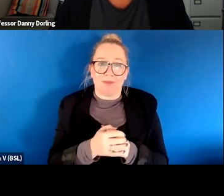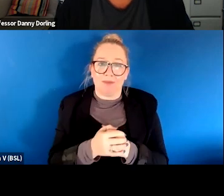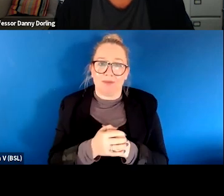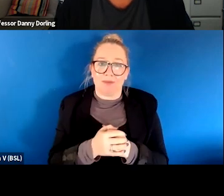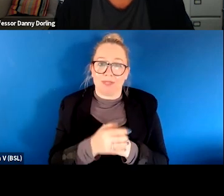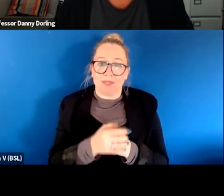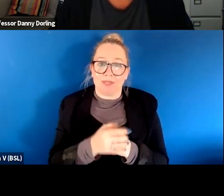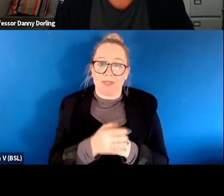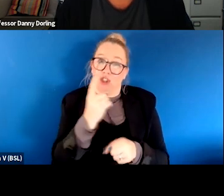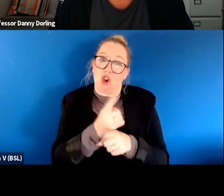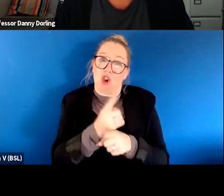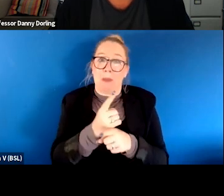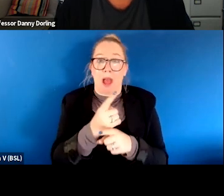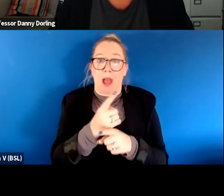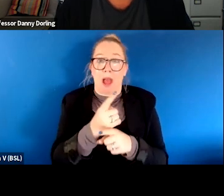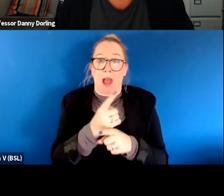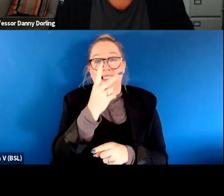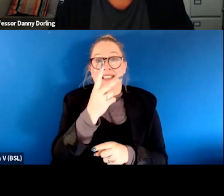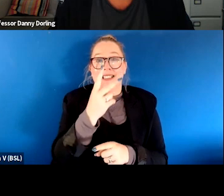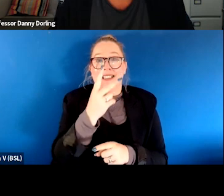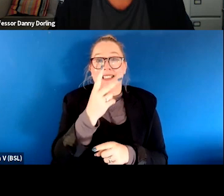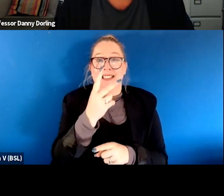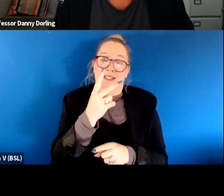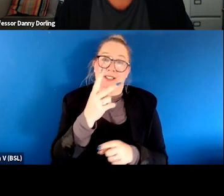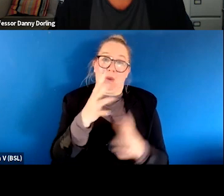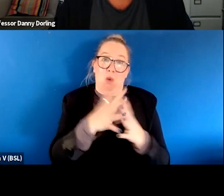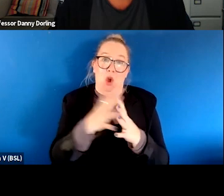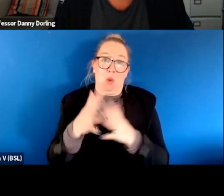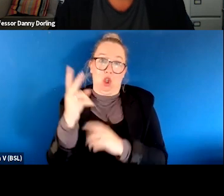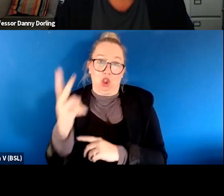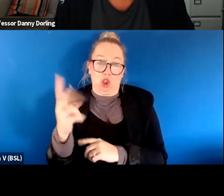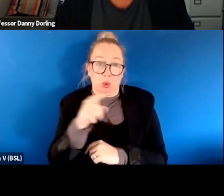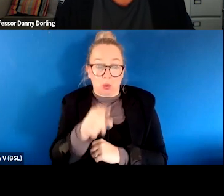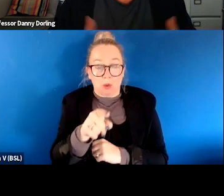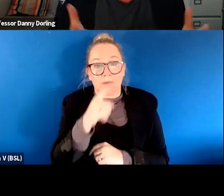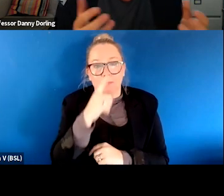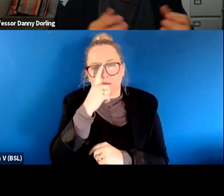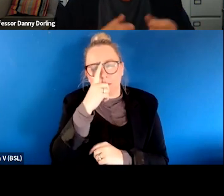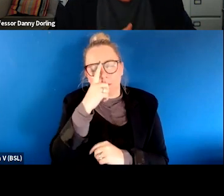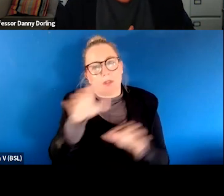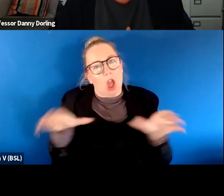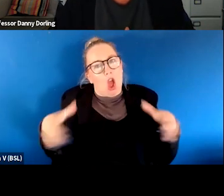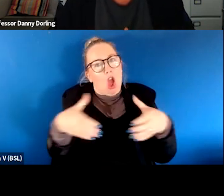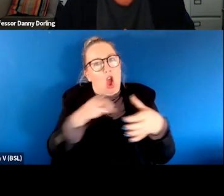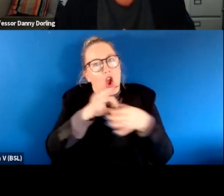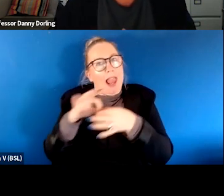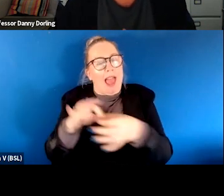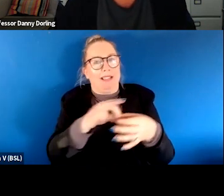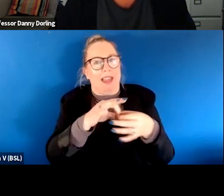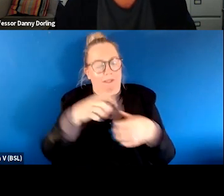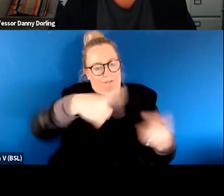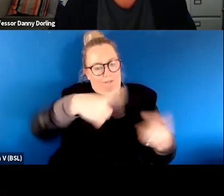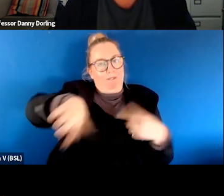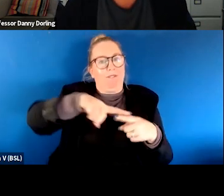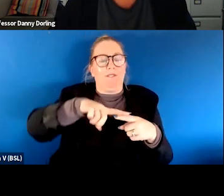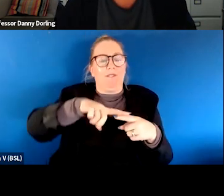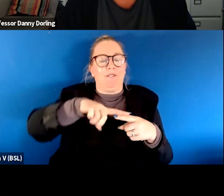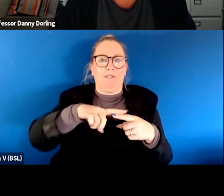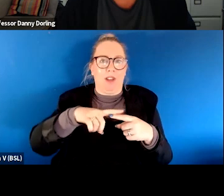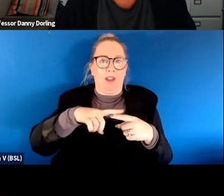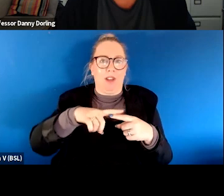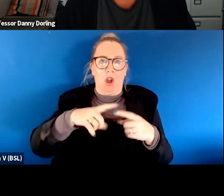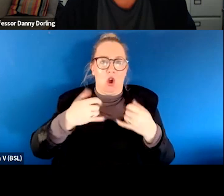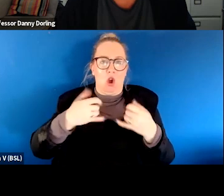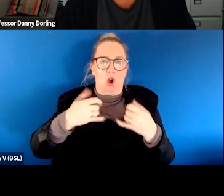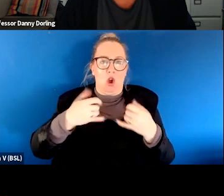it's interesting because this definition of collective trauma, you don't have to, as it says, you don't have to be sick. You don't actually have to know anybody